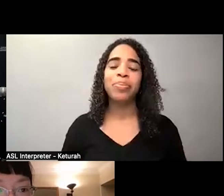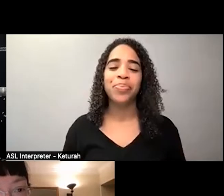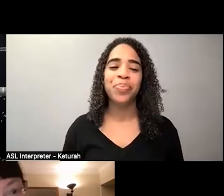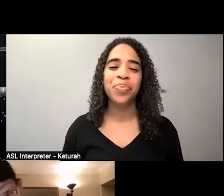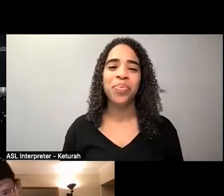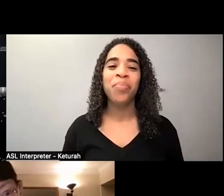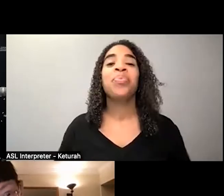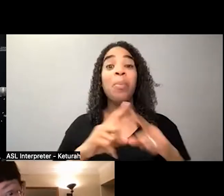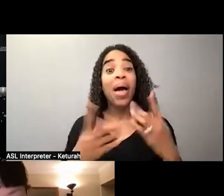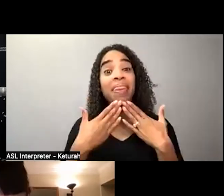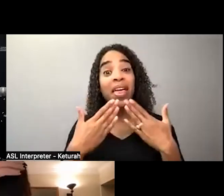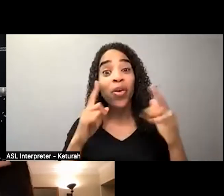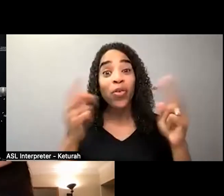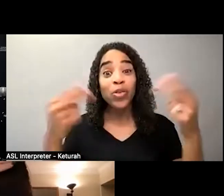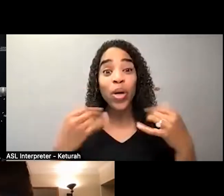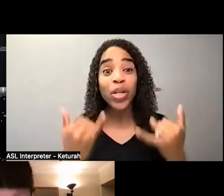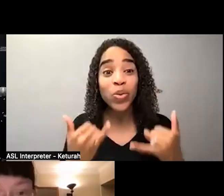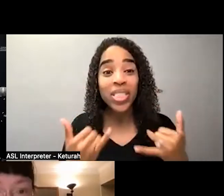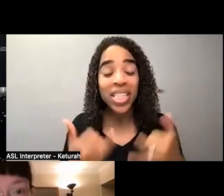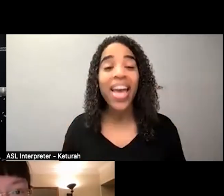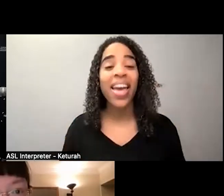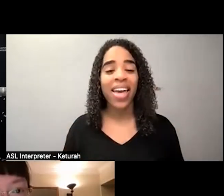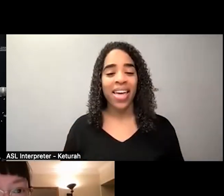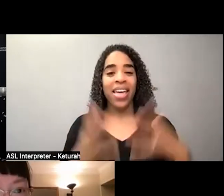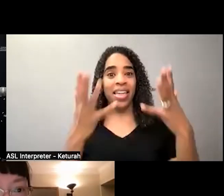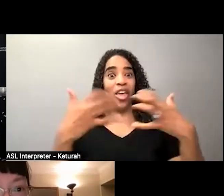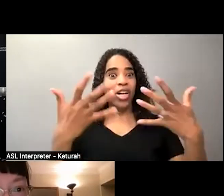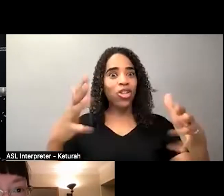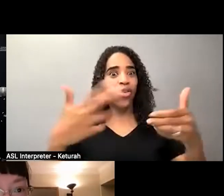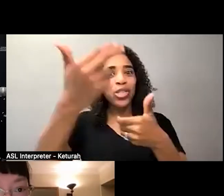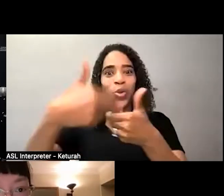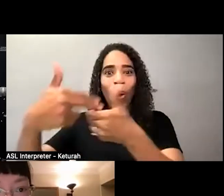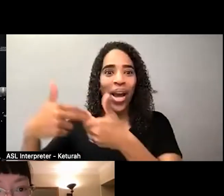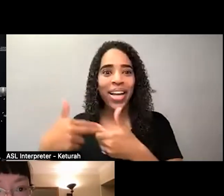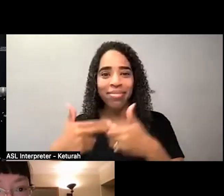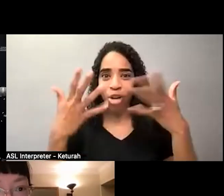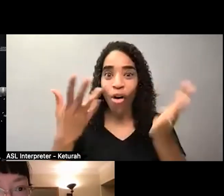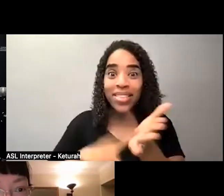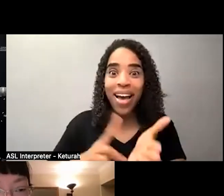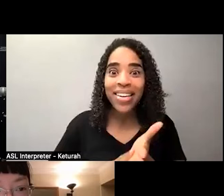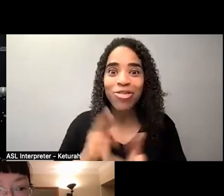but thank you all for joining us today as the audience is with us already. Everybody's let in.